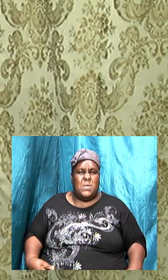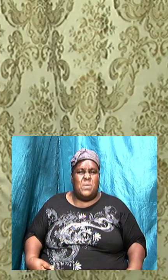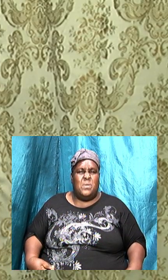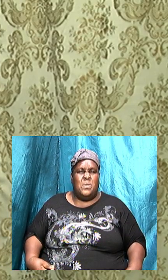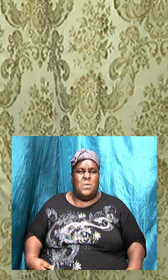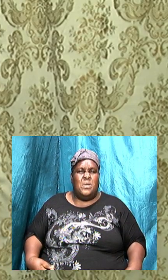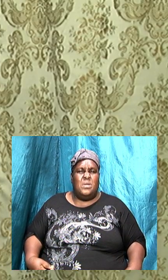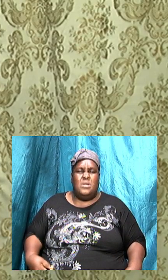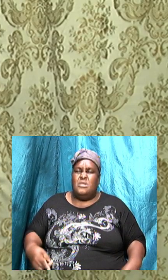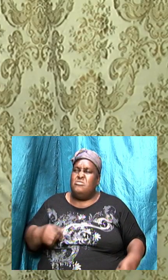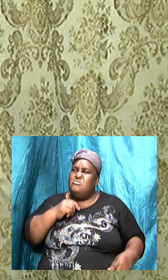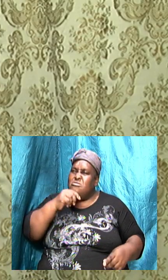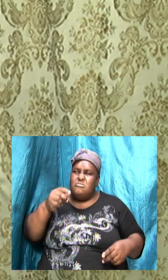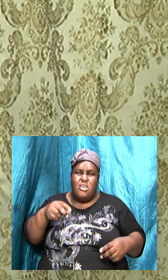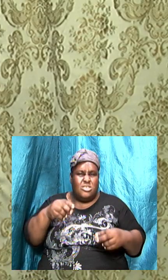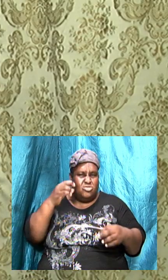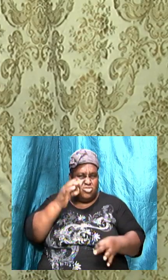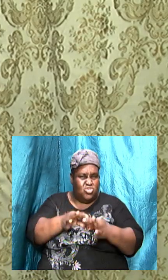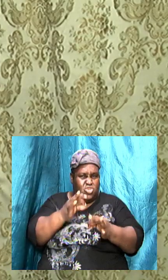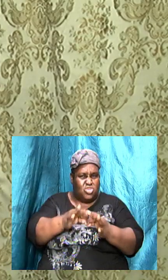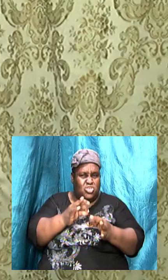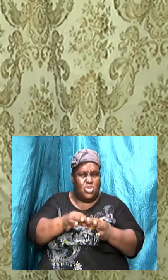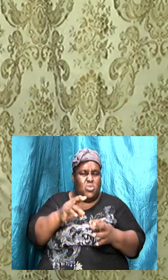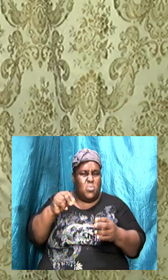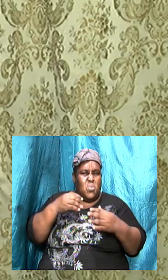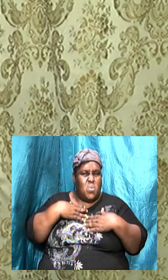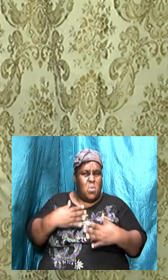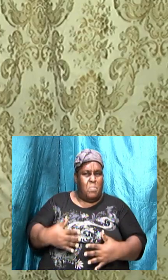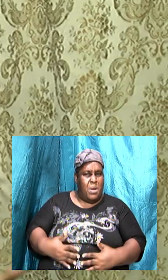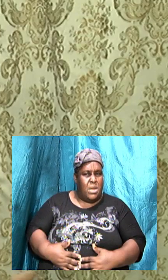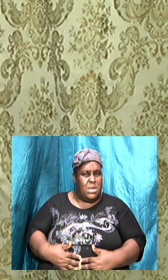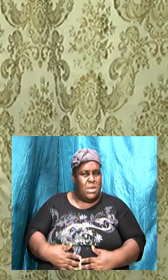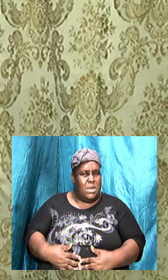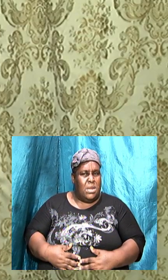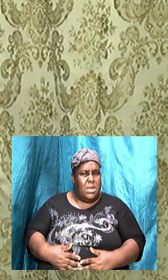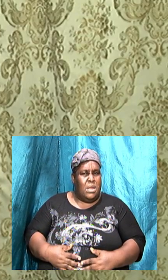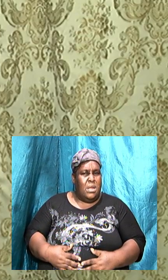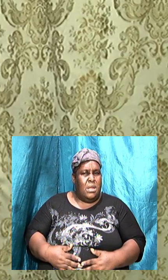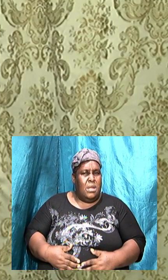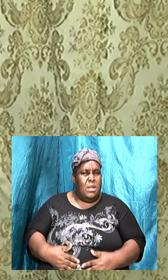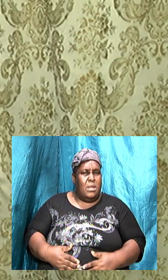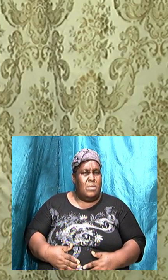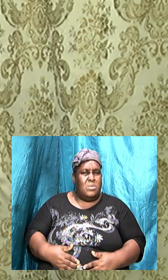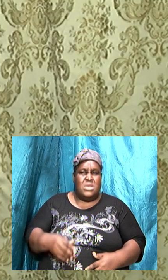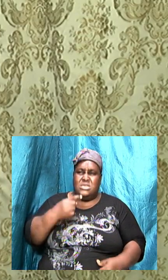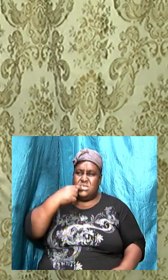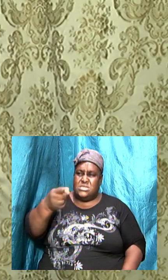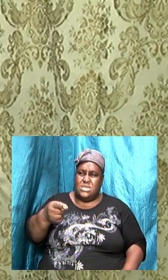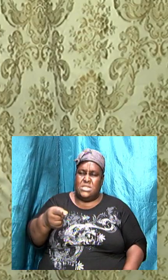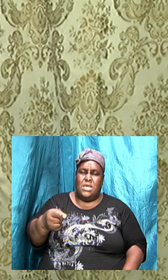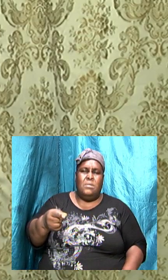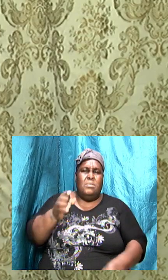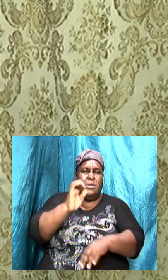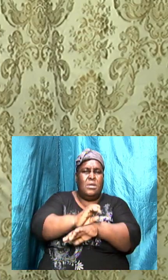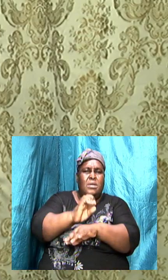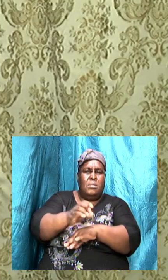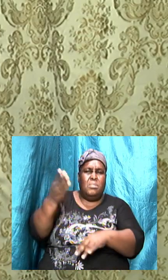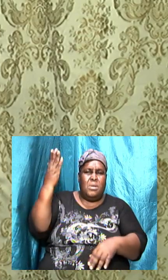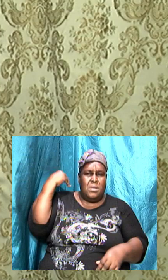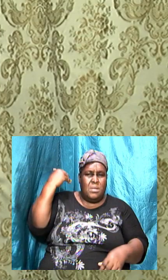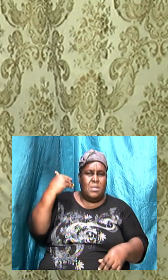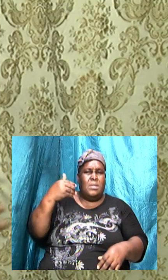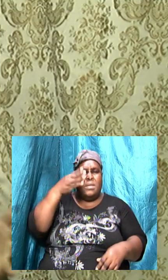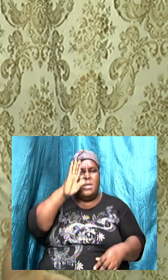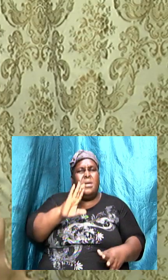there when God gave them their code to look different from the people that were around them. God wanted Israel